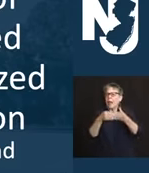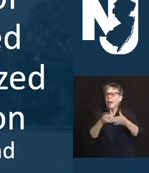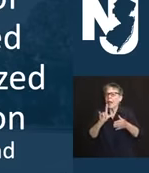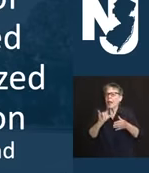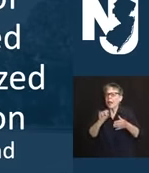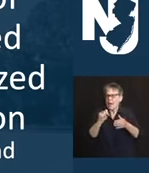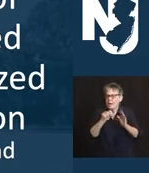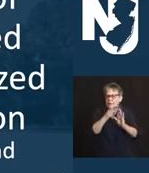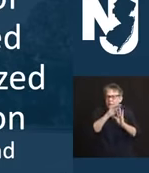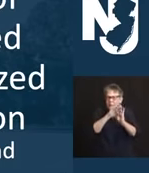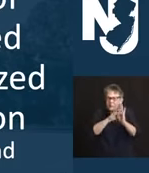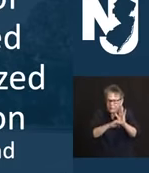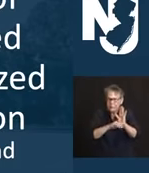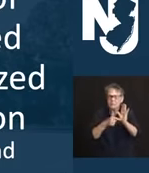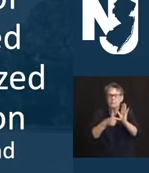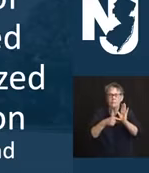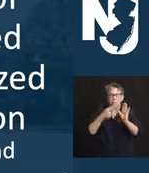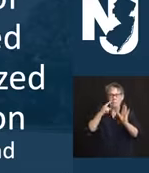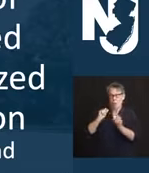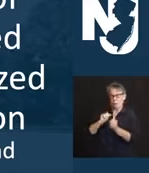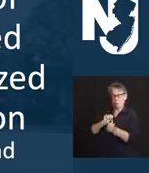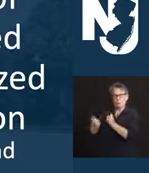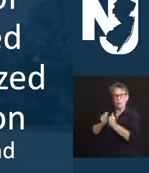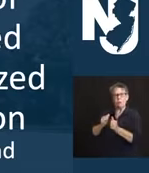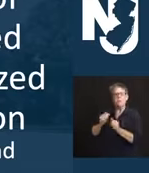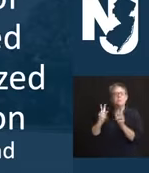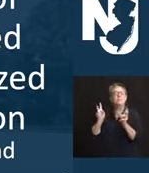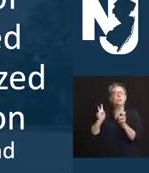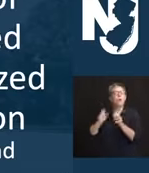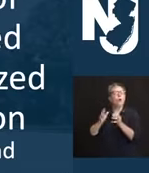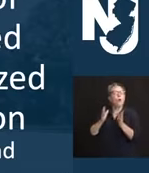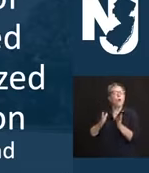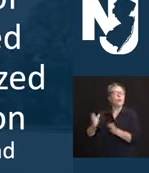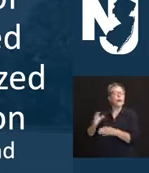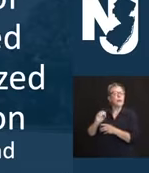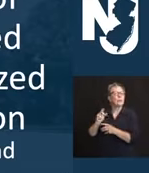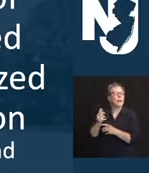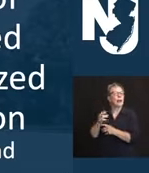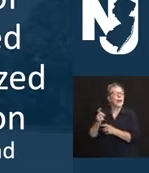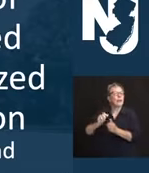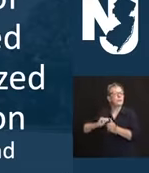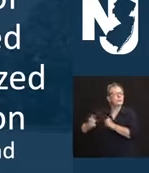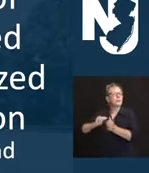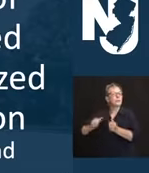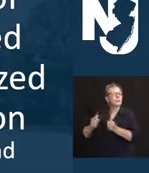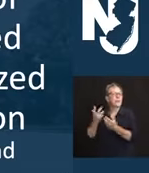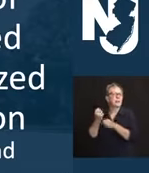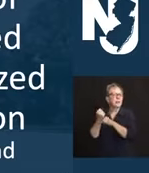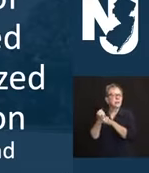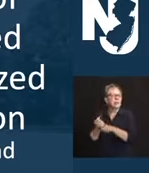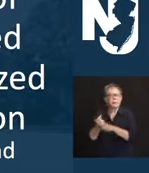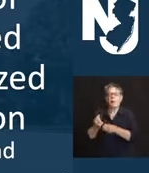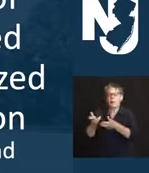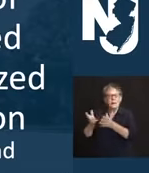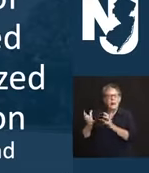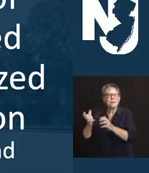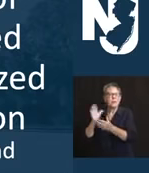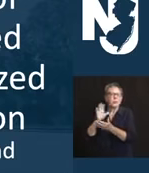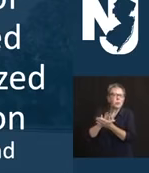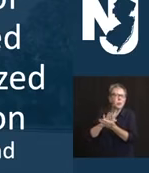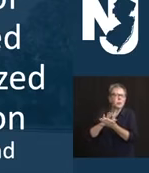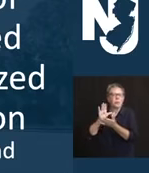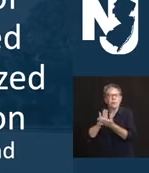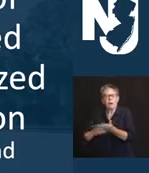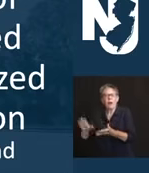22. And since we know outdoor activities are the safest, only outdoor sports may resume at this time. The department